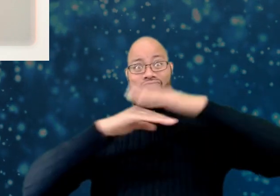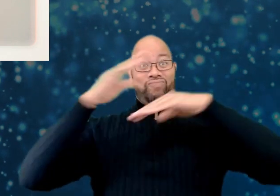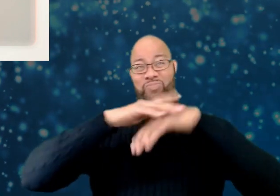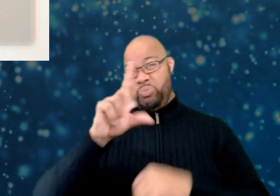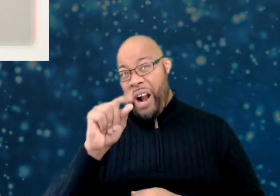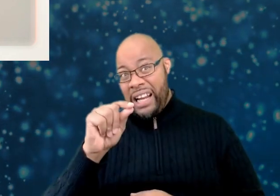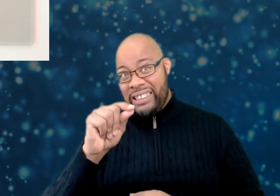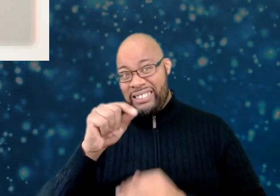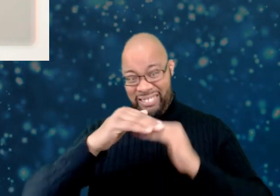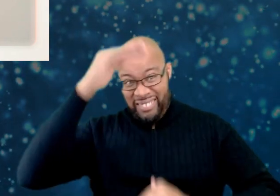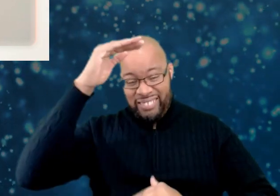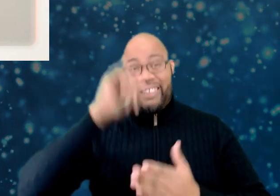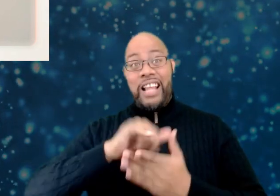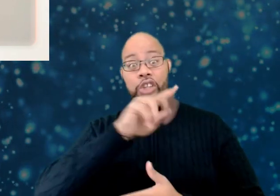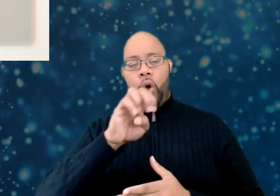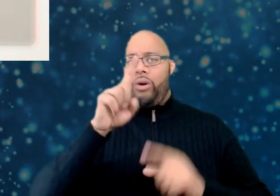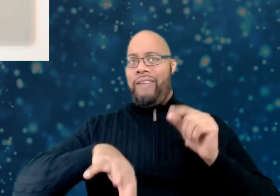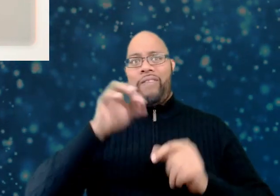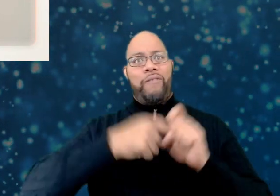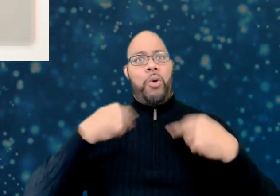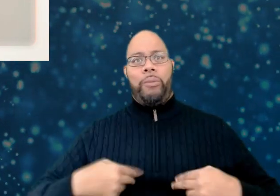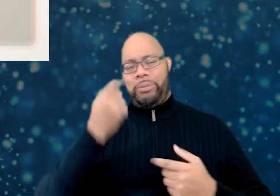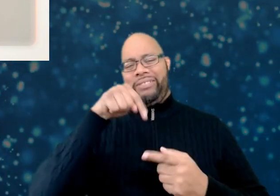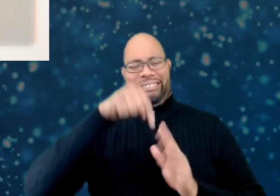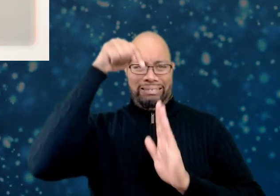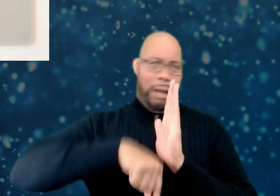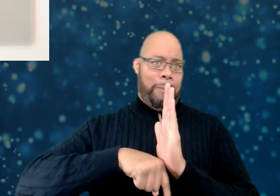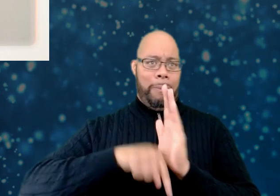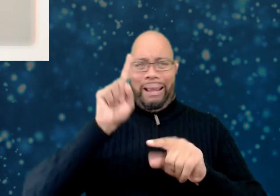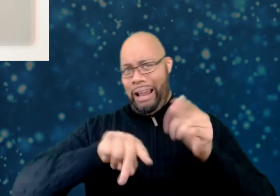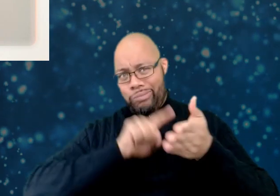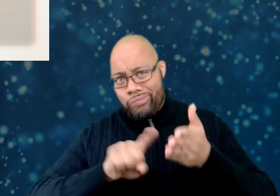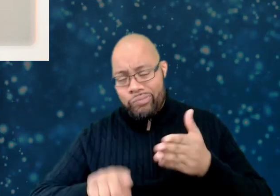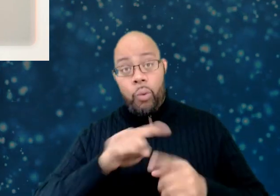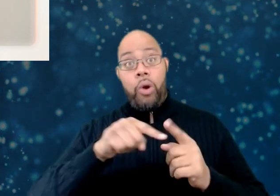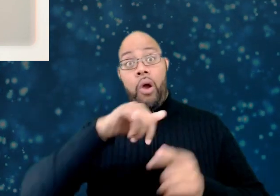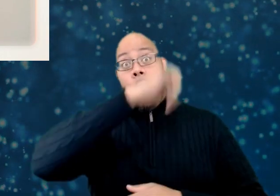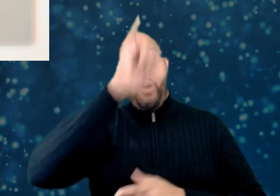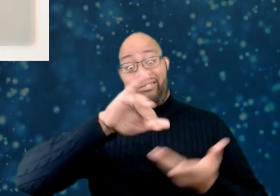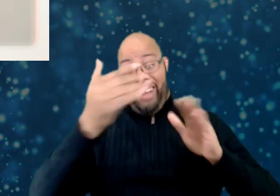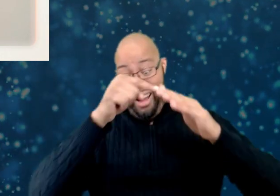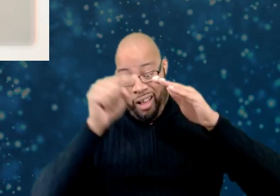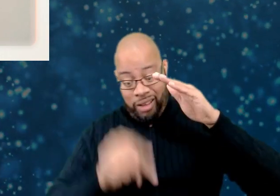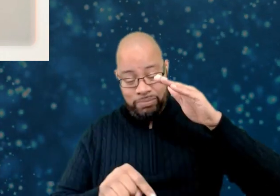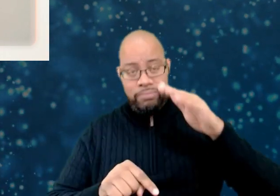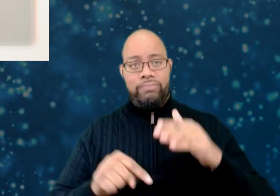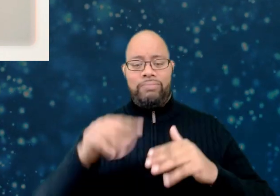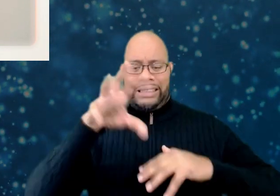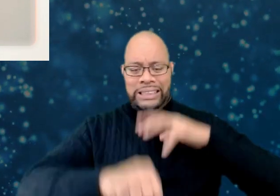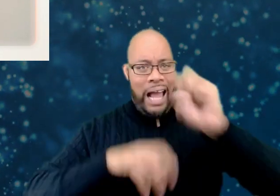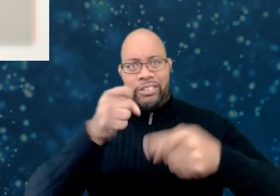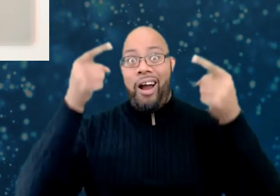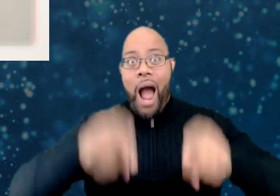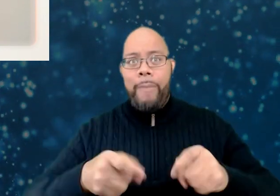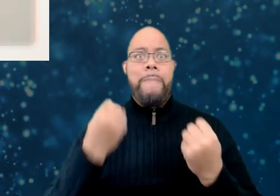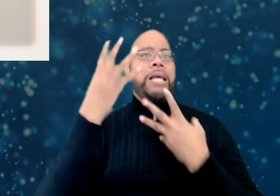one another. Much of this zone is undiscovered to humans due to its deepness. Once a whale has sunk into the area, scavenging